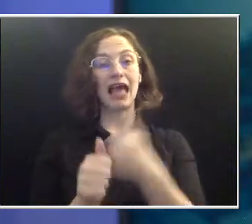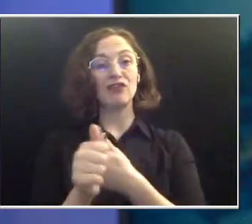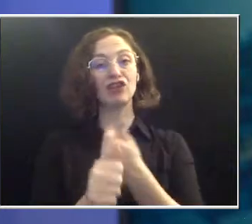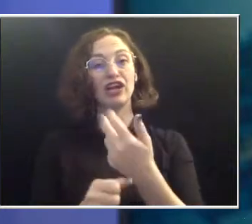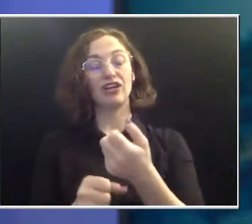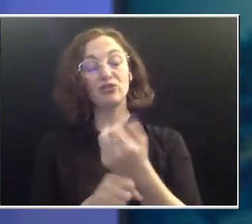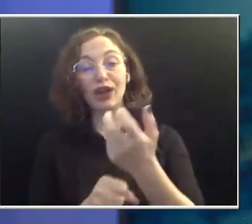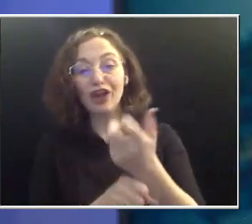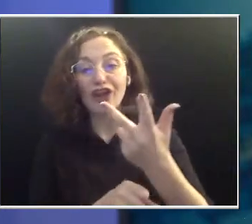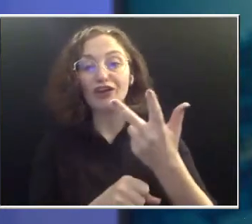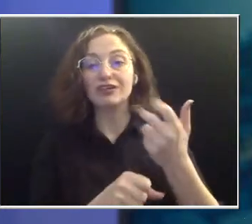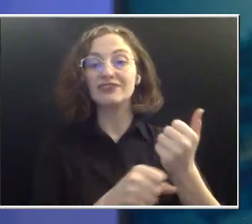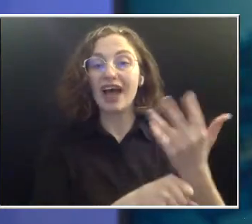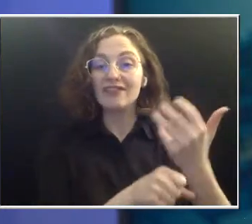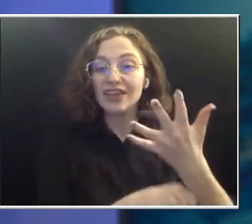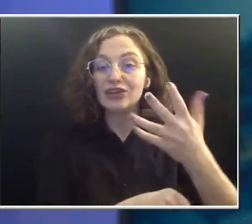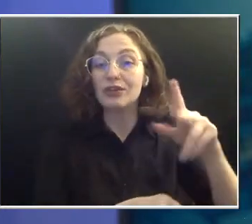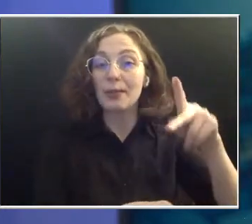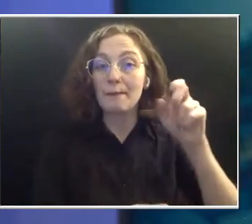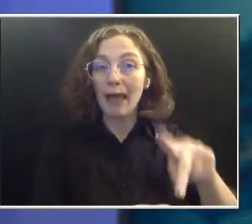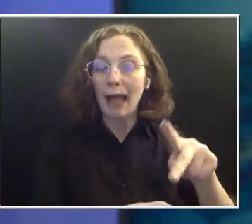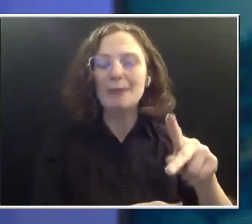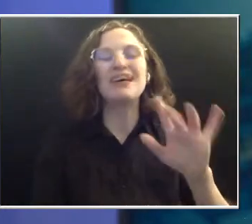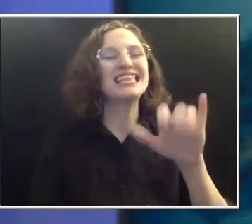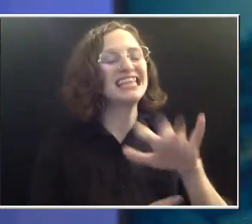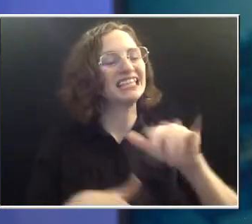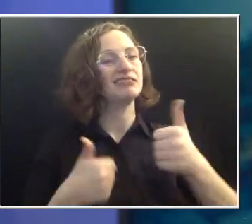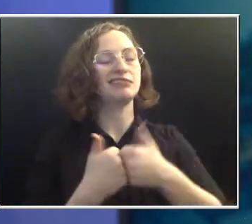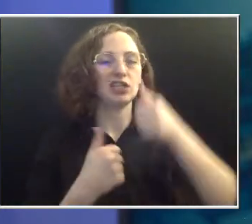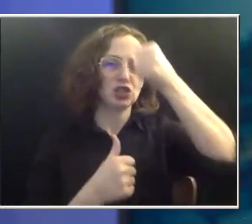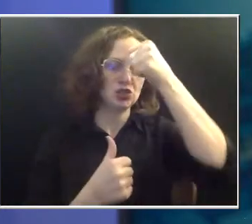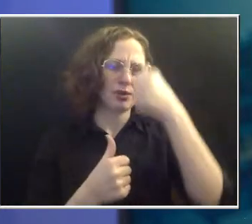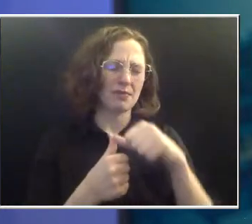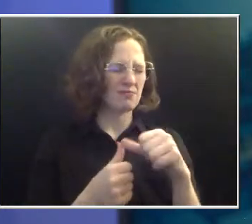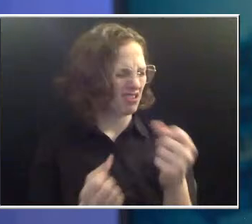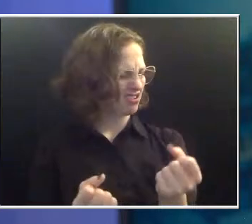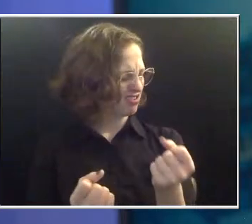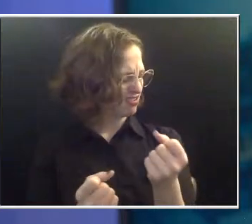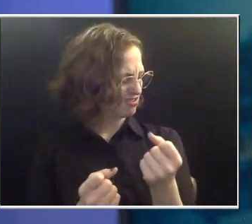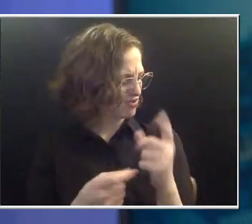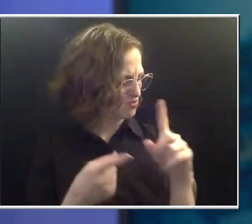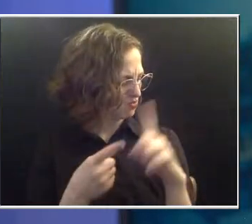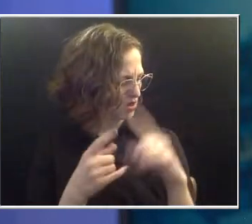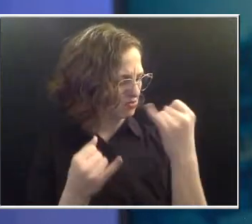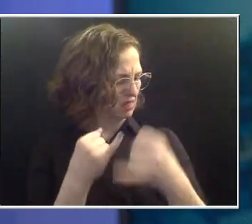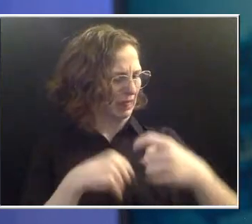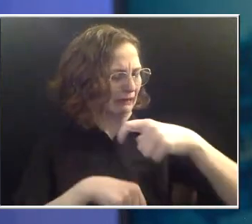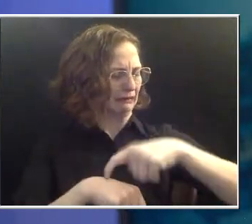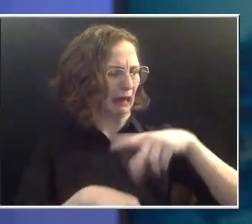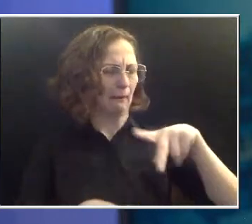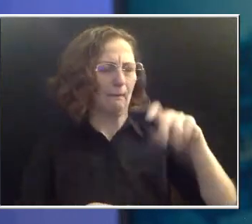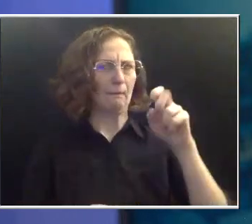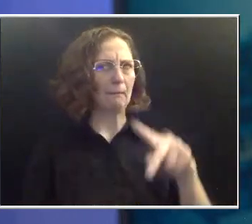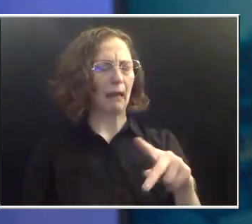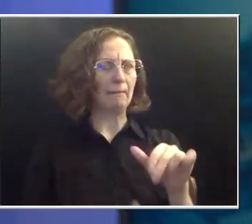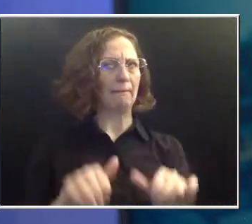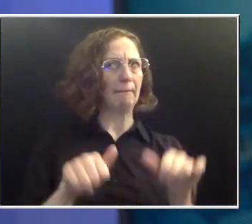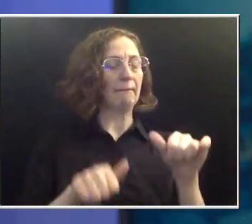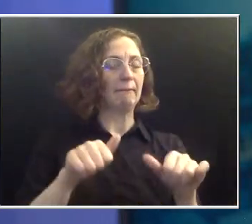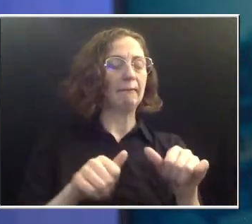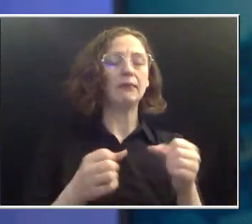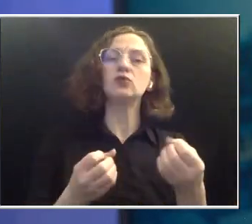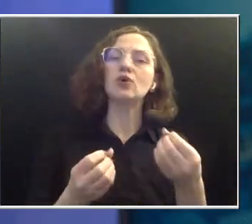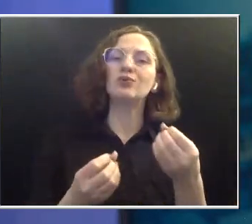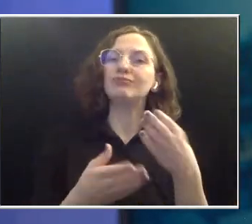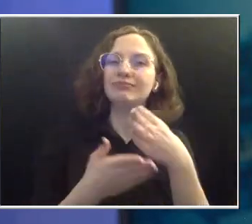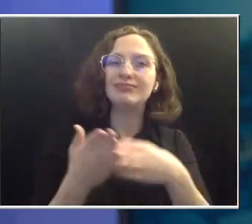remember. Has it been 5 years? When? And so I think that there have been some women that have been going longer because it's just a hard time.